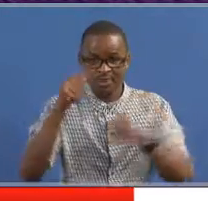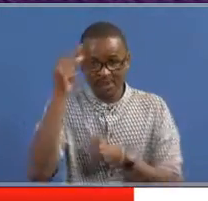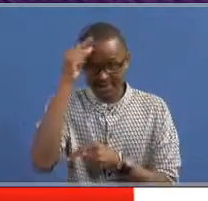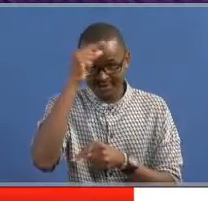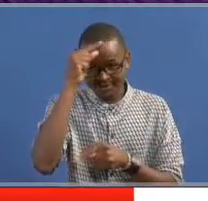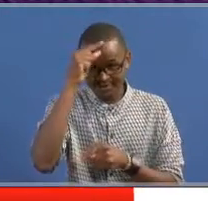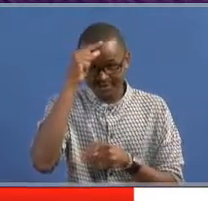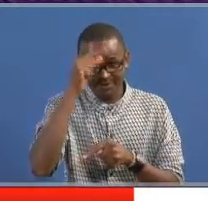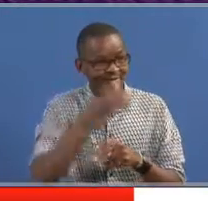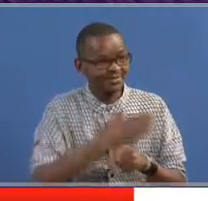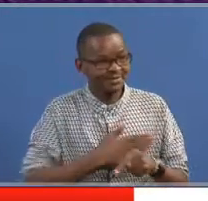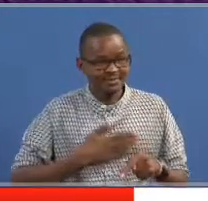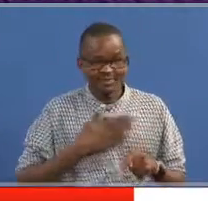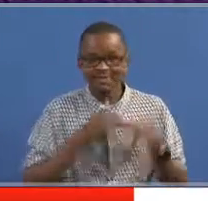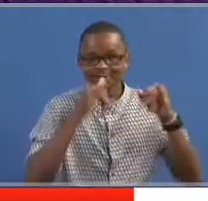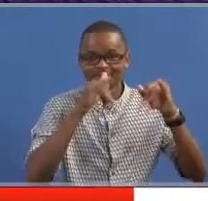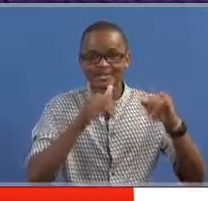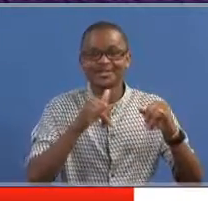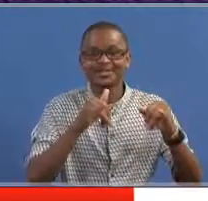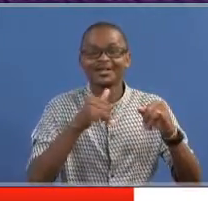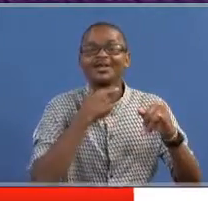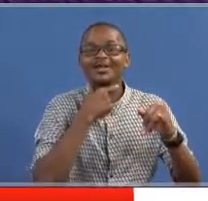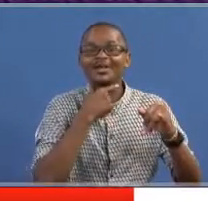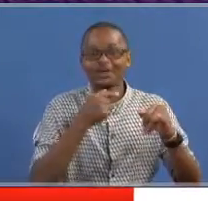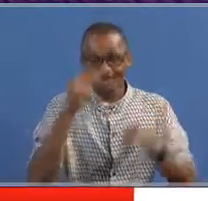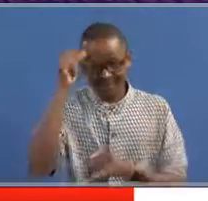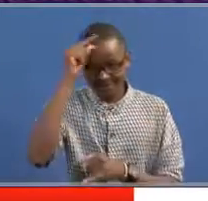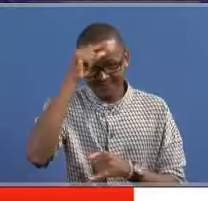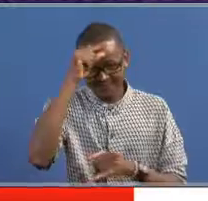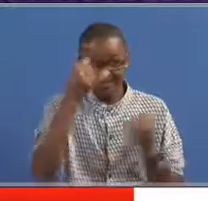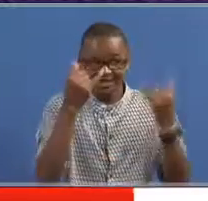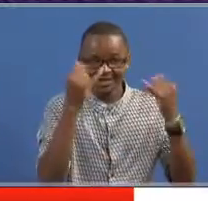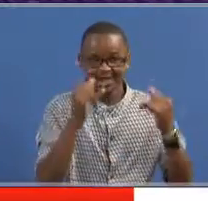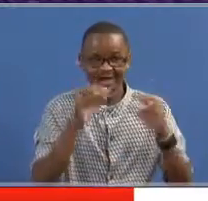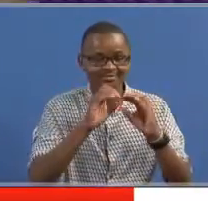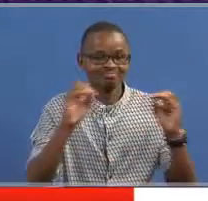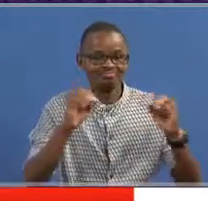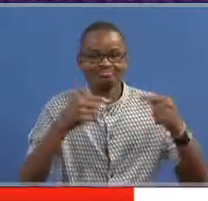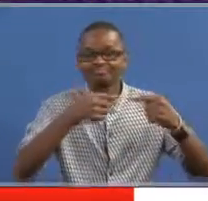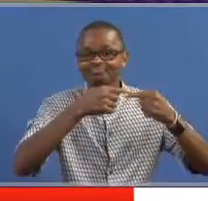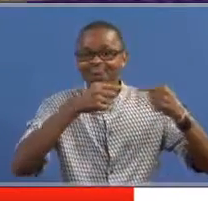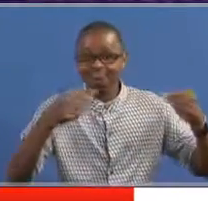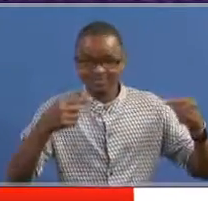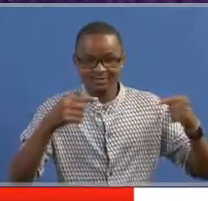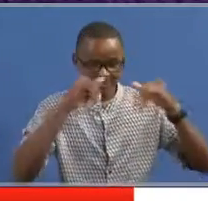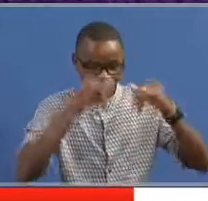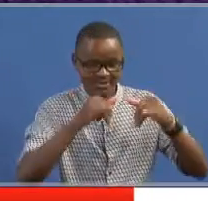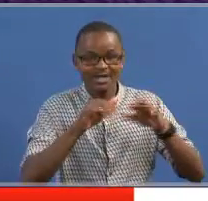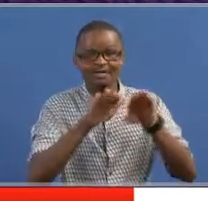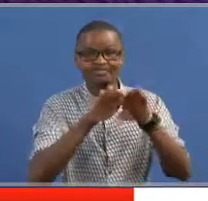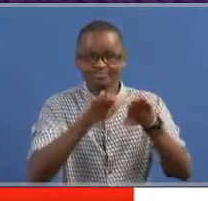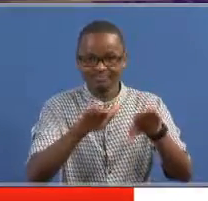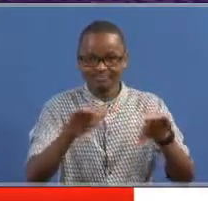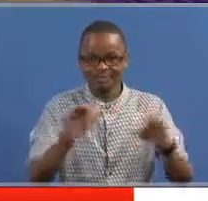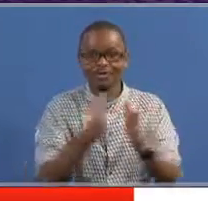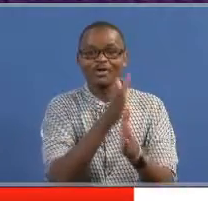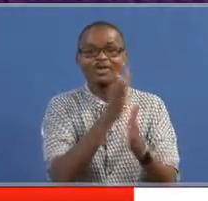serikali. Tafadhali tukae kama watu wako serikalini. Sasa amuko opposition, tukae tumetulia.